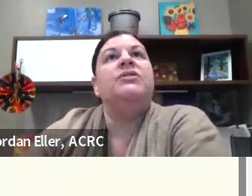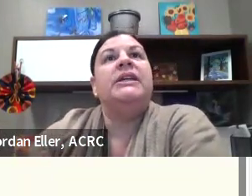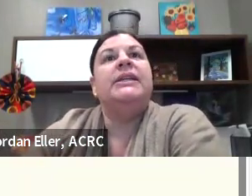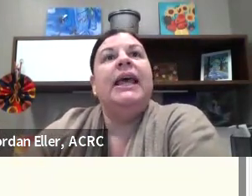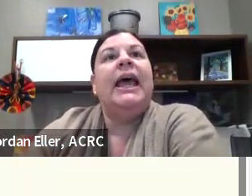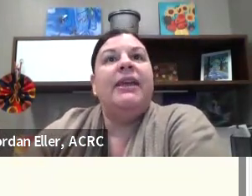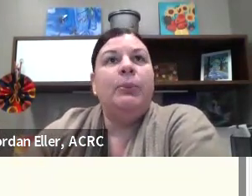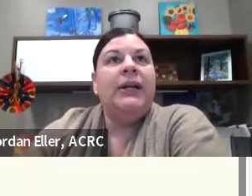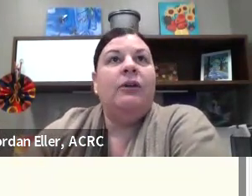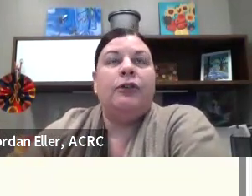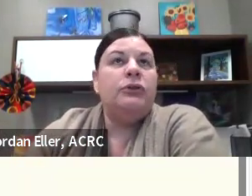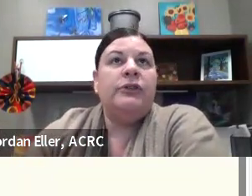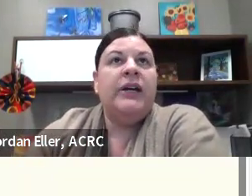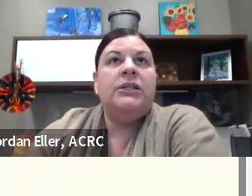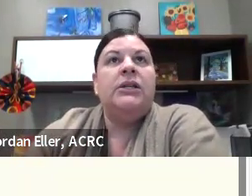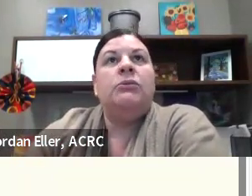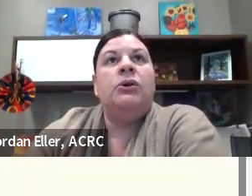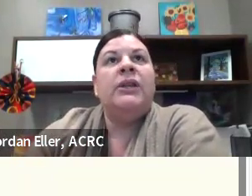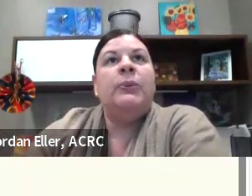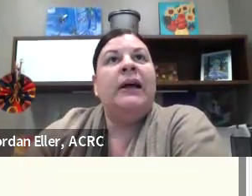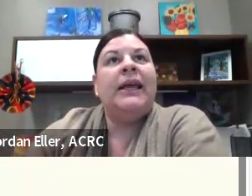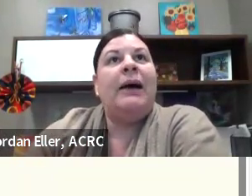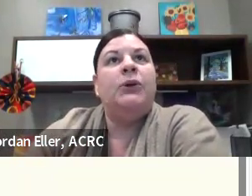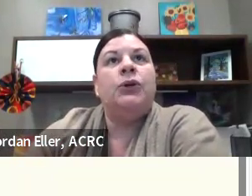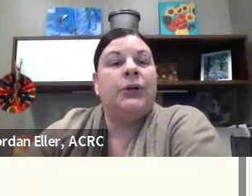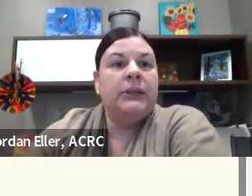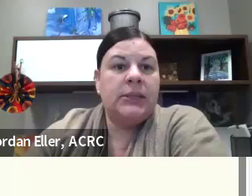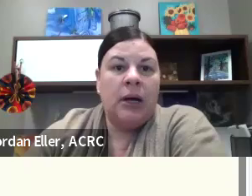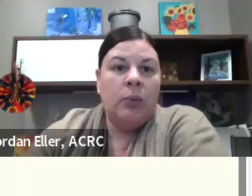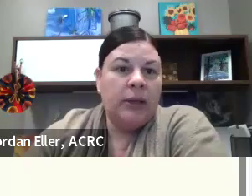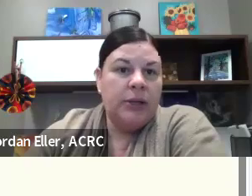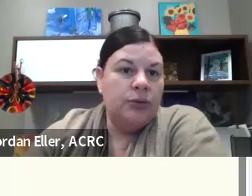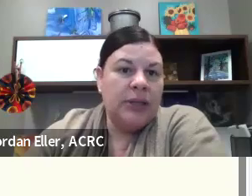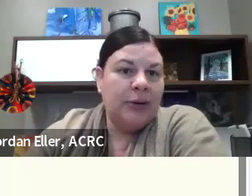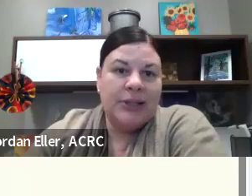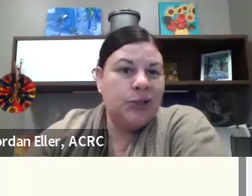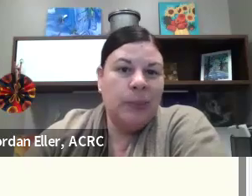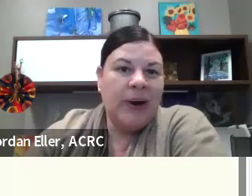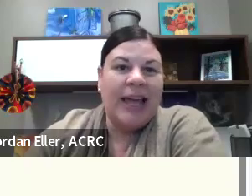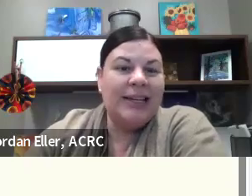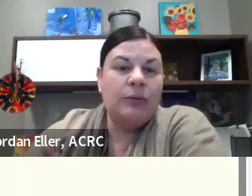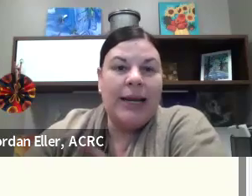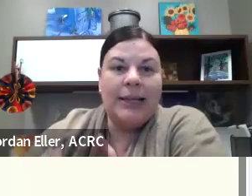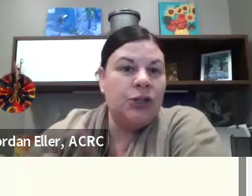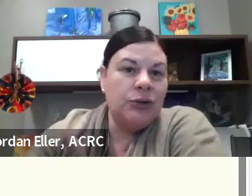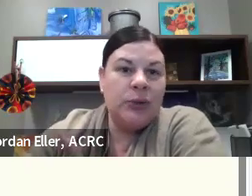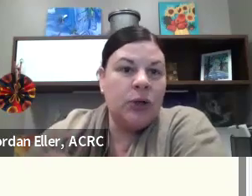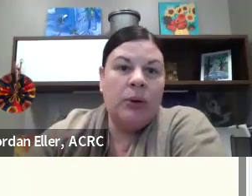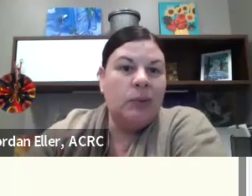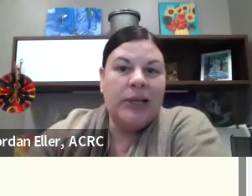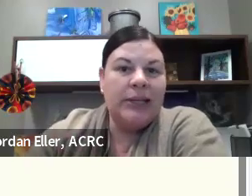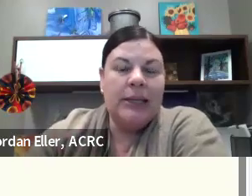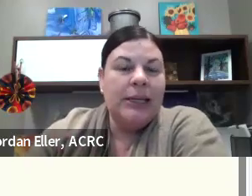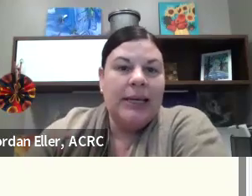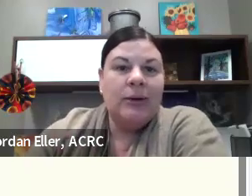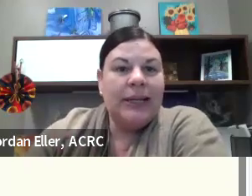Center Agencies. And they put out, for those of you guys that don't know, they put out a Capital Currents weekly newsletter that's super handy, right? It lets you know what's